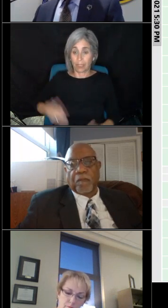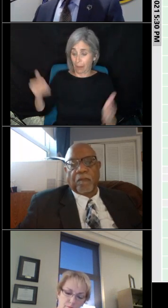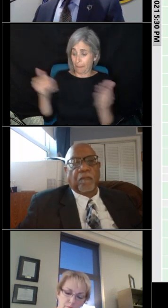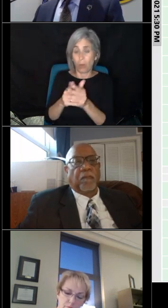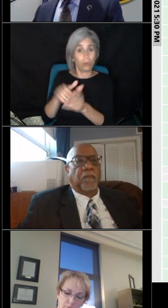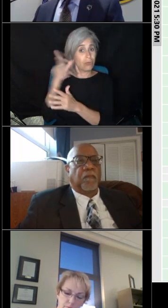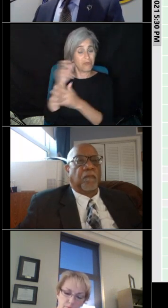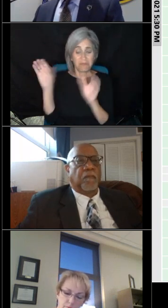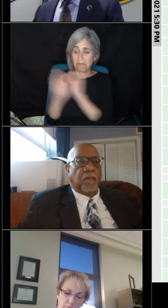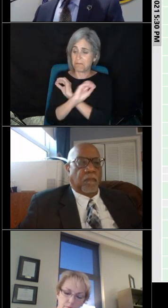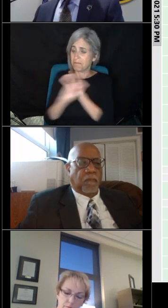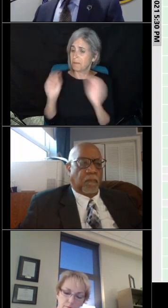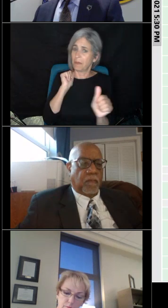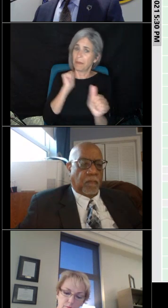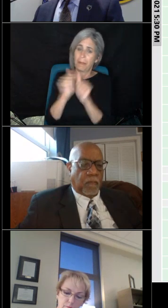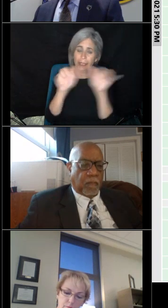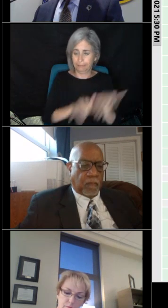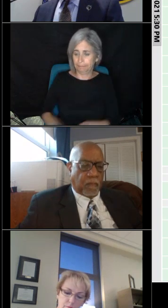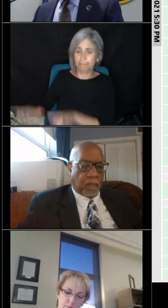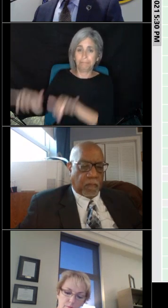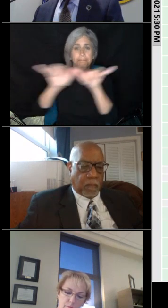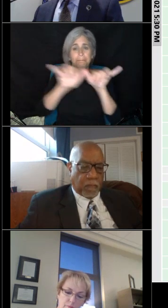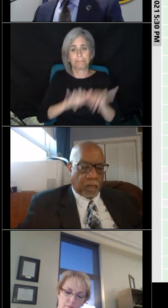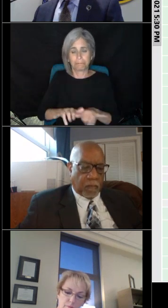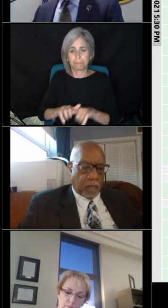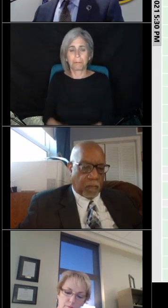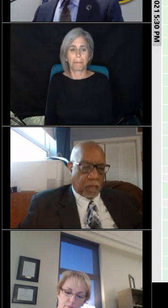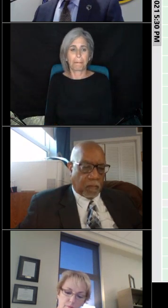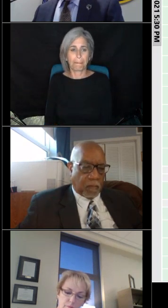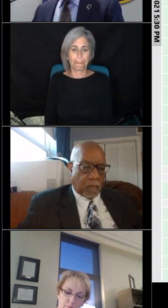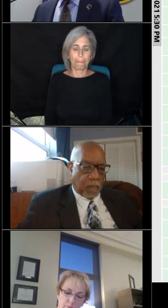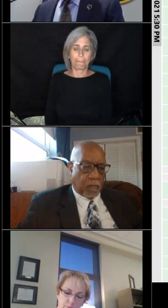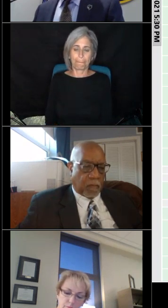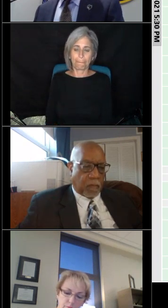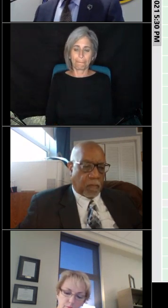opposed? Hearing none, motion passes unanimously.